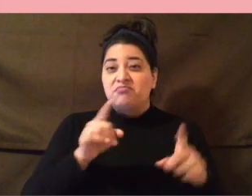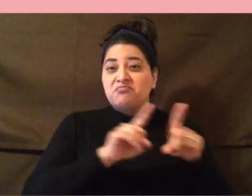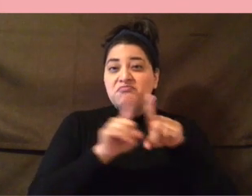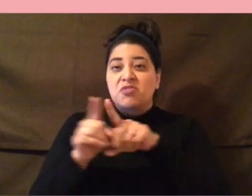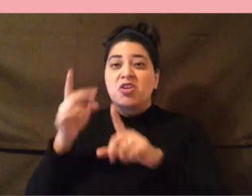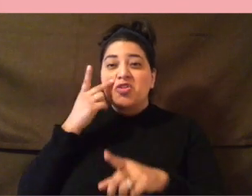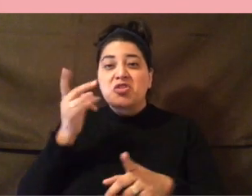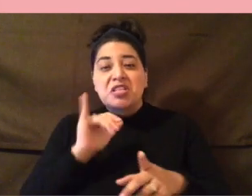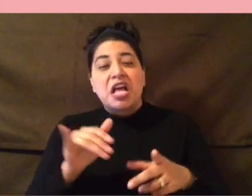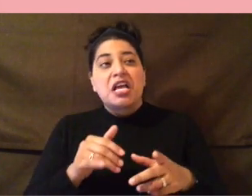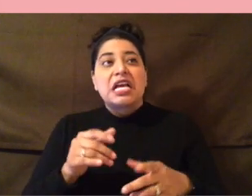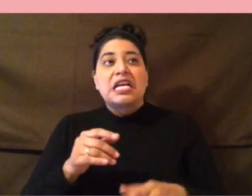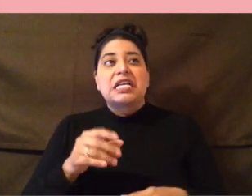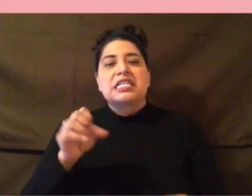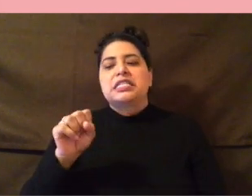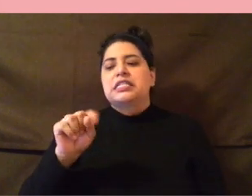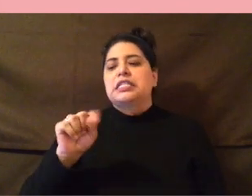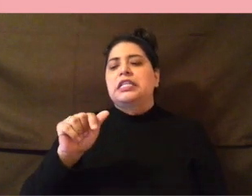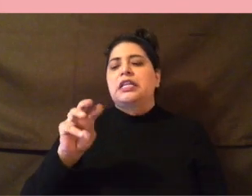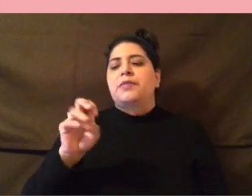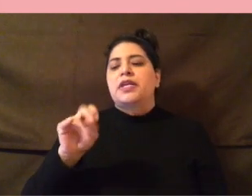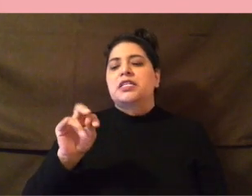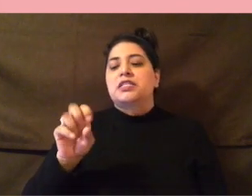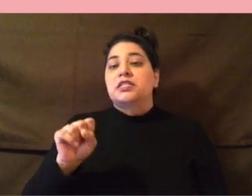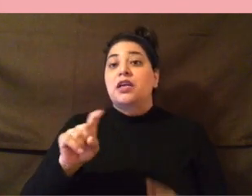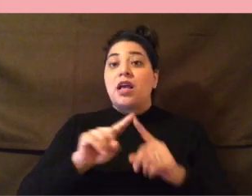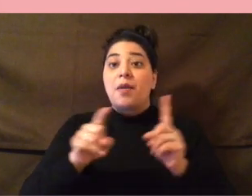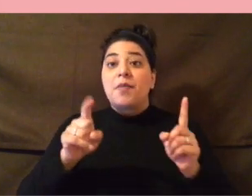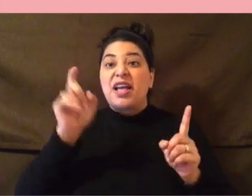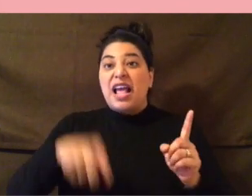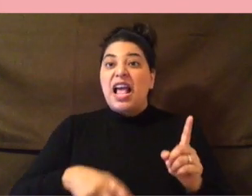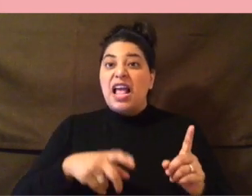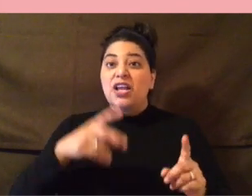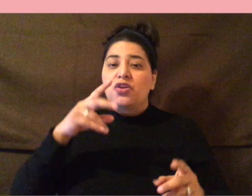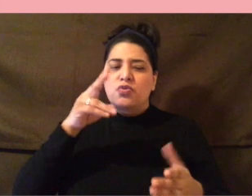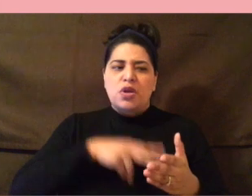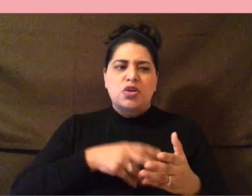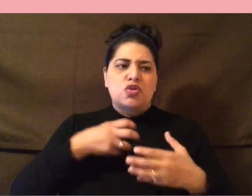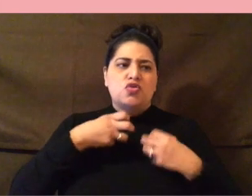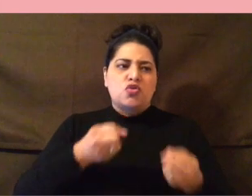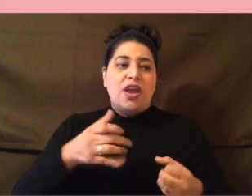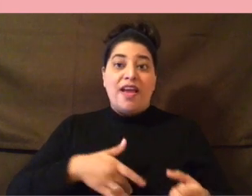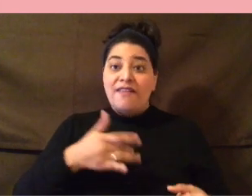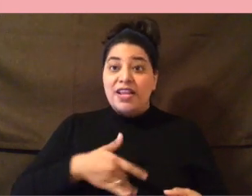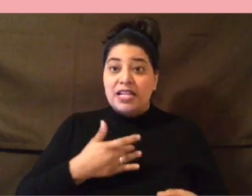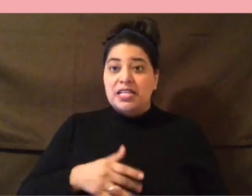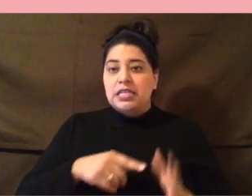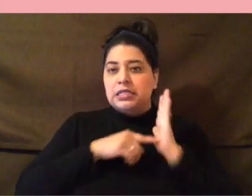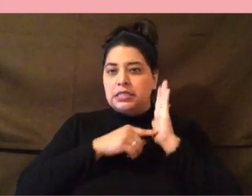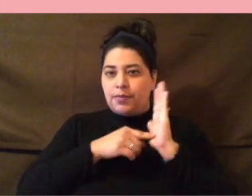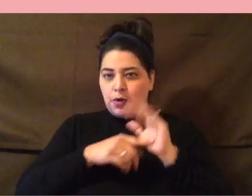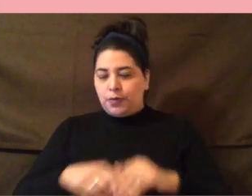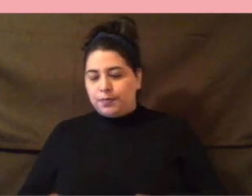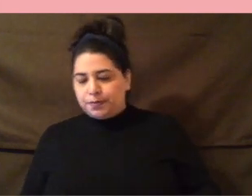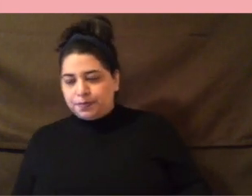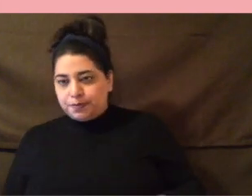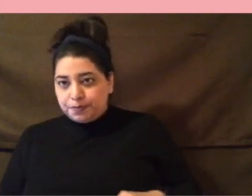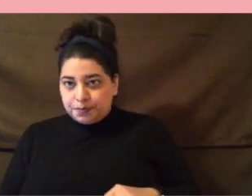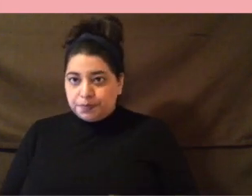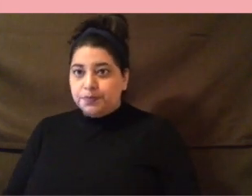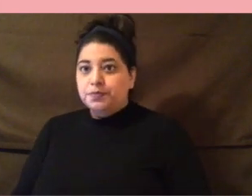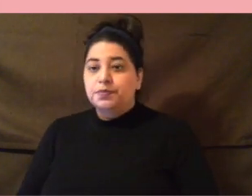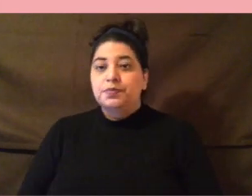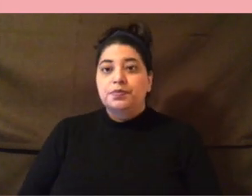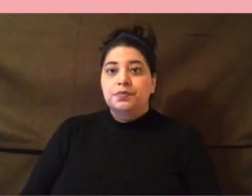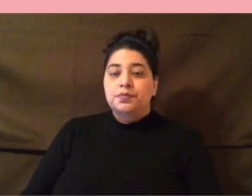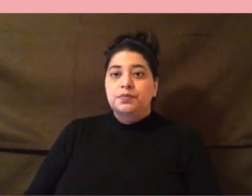They often look like statements, but are spoken and meant to be read with a stronger feeling. Here are some examples